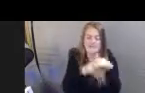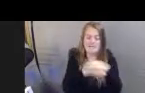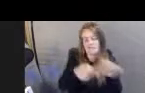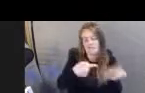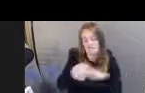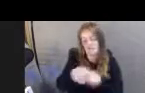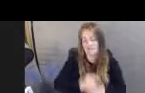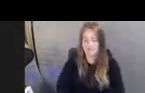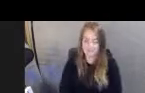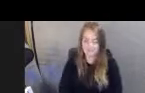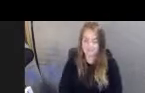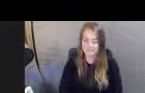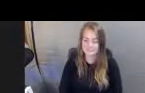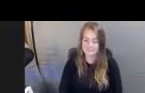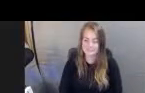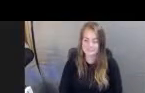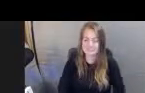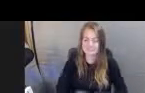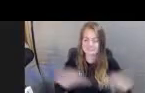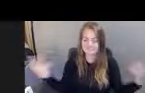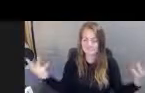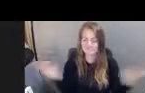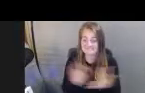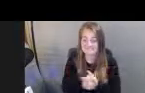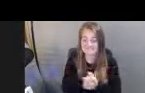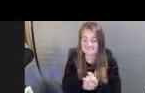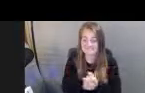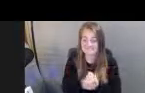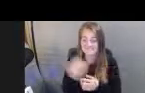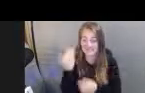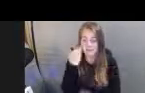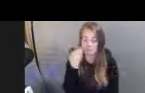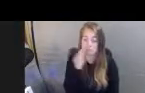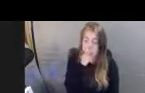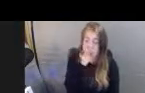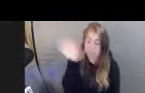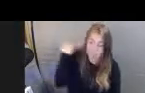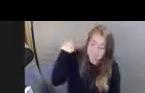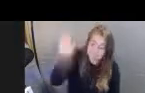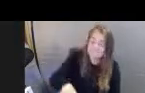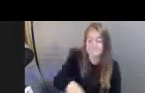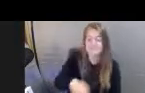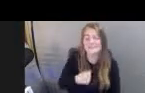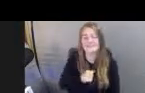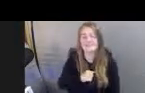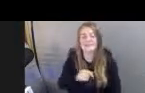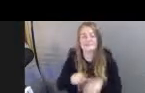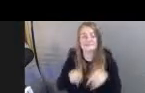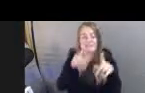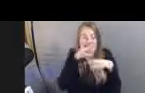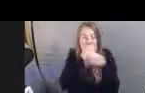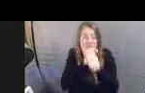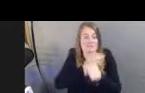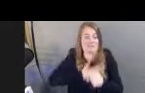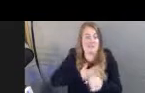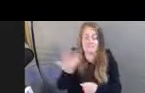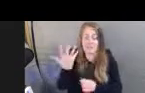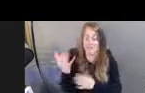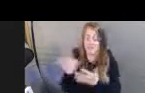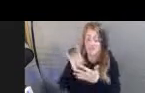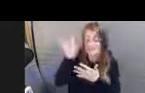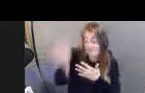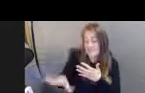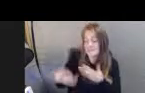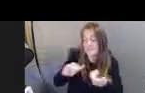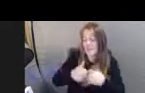professionals. So, ladies and gentlemen, I know I've been talking quite a lot here, but that summarizes my 5 tips to make your